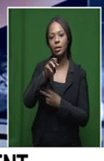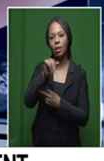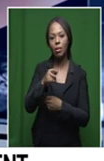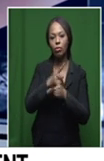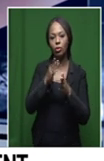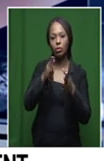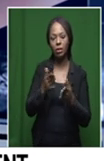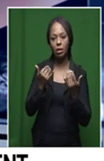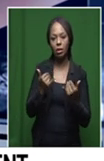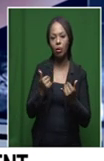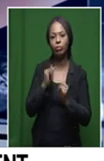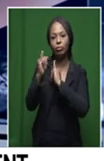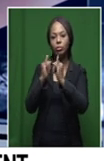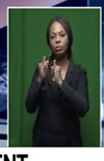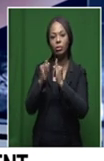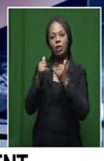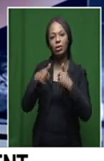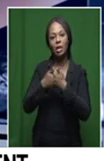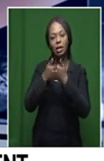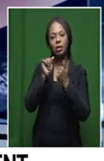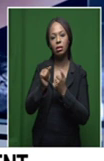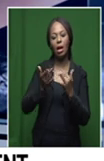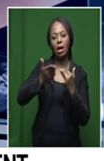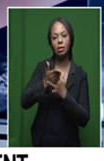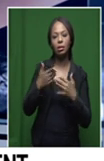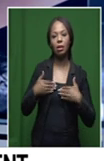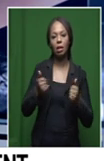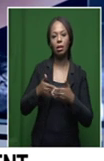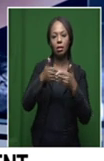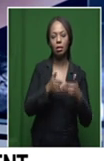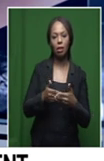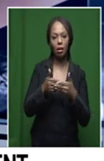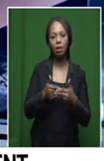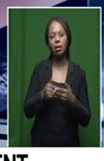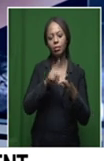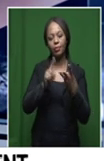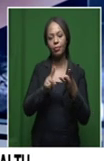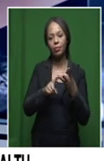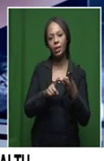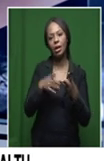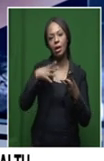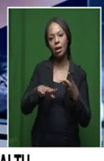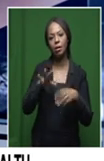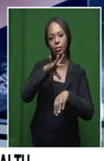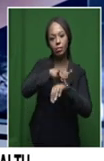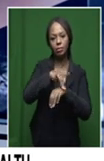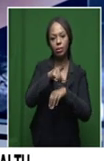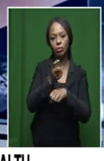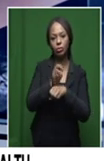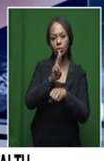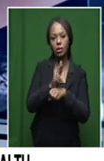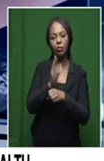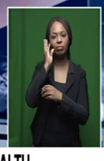two elderly people about the challenges that they face in accessing healthcare. We'll then speak to a geriatrician about the chronic diseases that develop in the